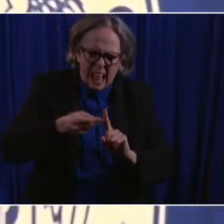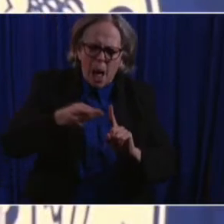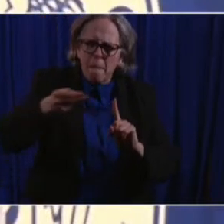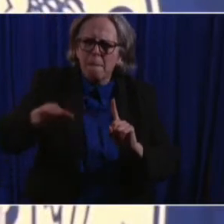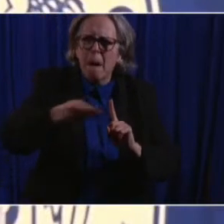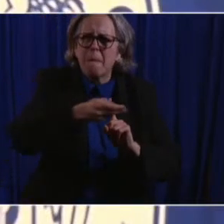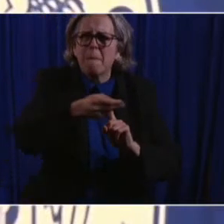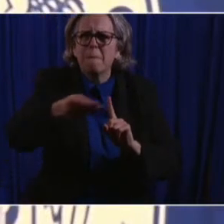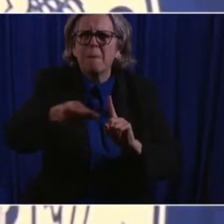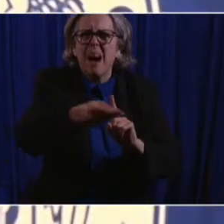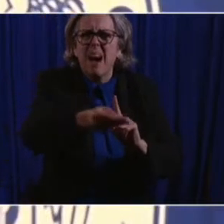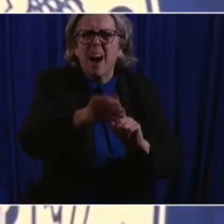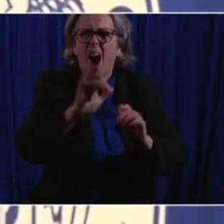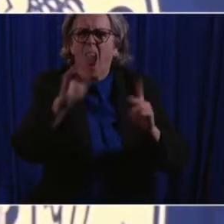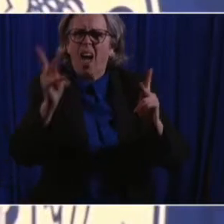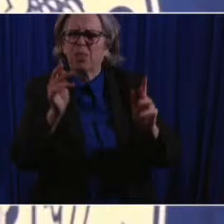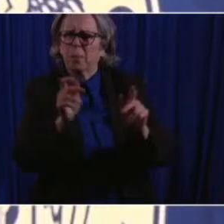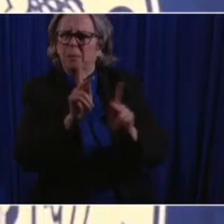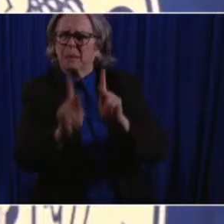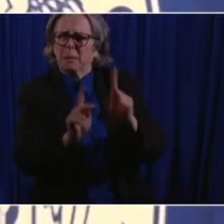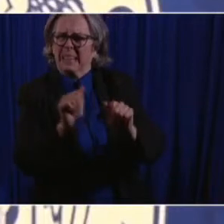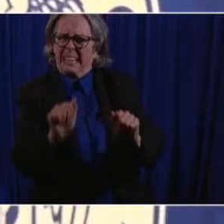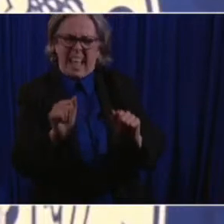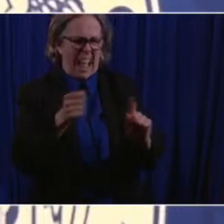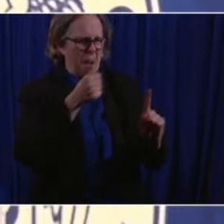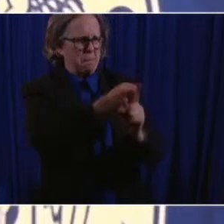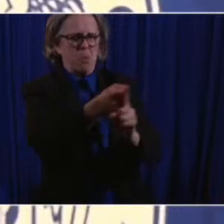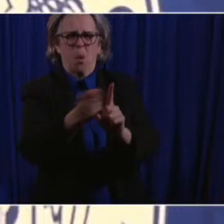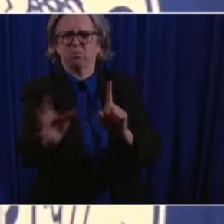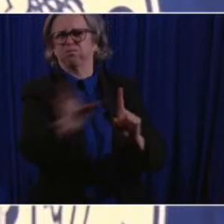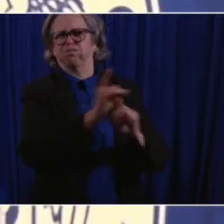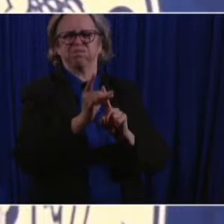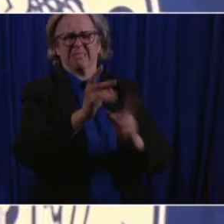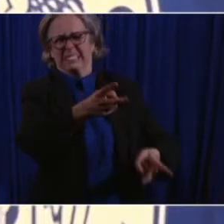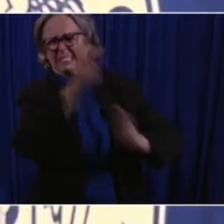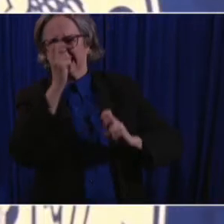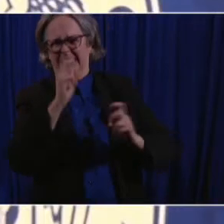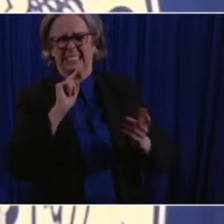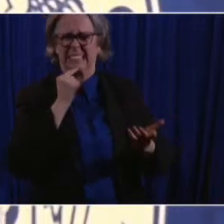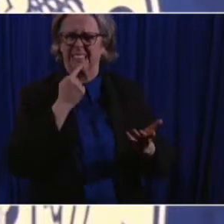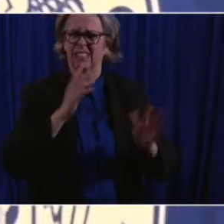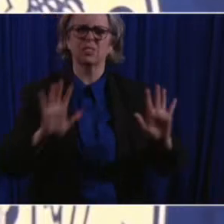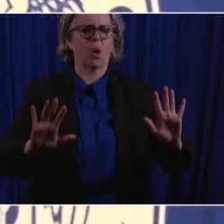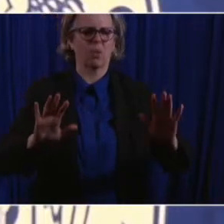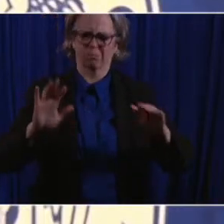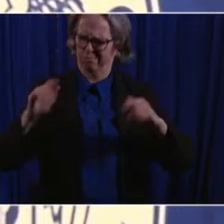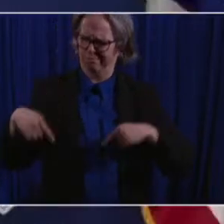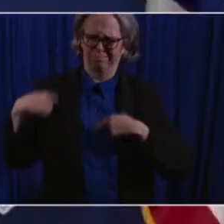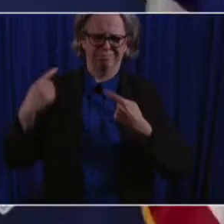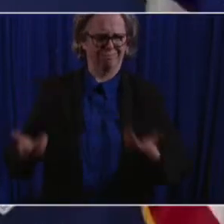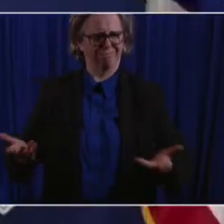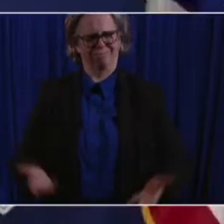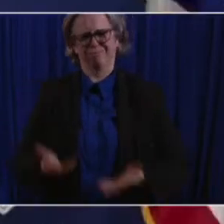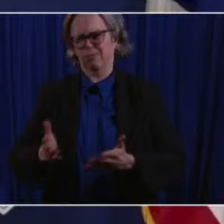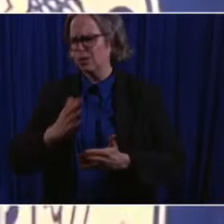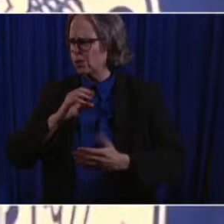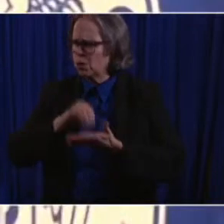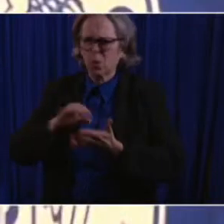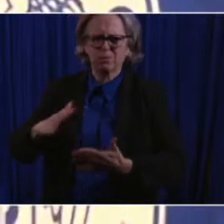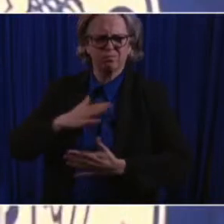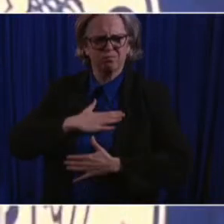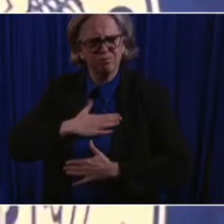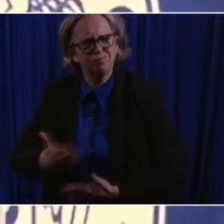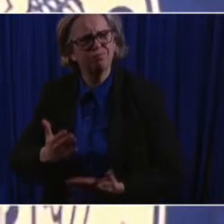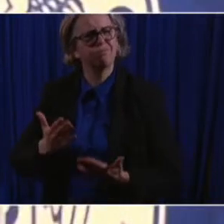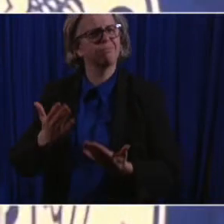and have received both doses. So it's been really great to see everyone's so willing to get the vaccine. I think the only hesitancy